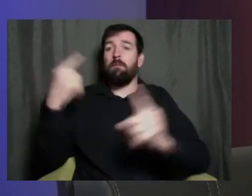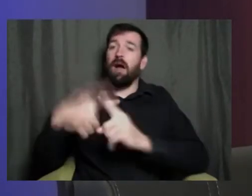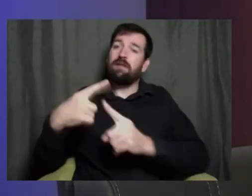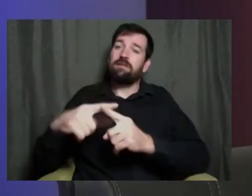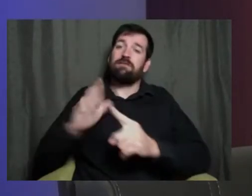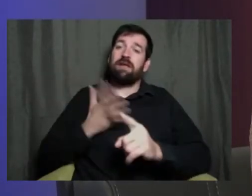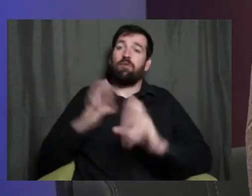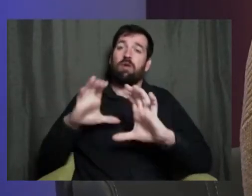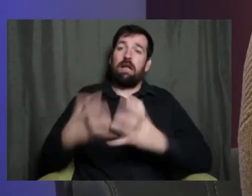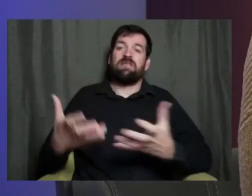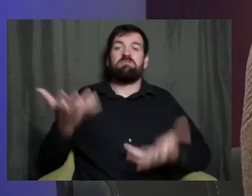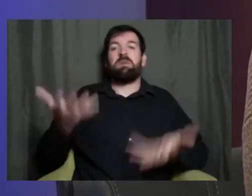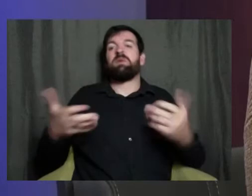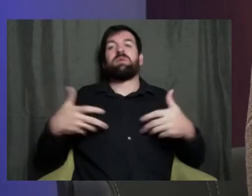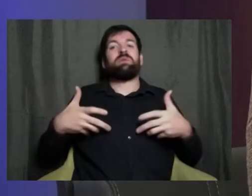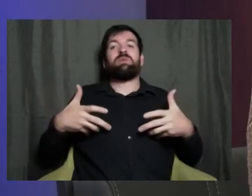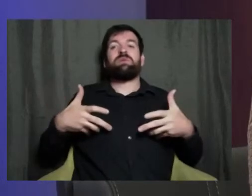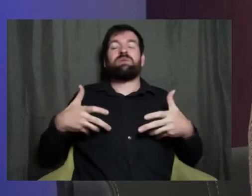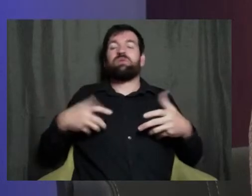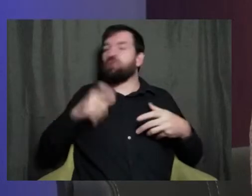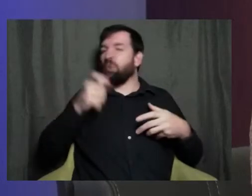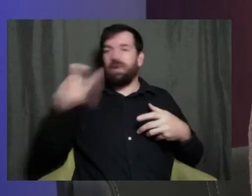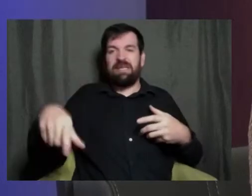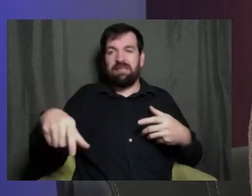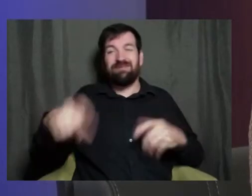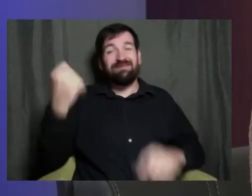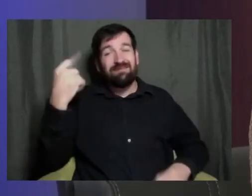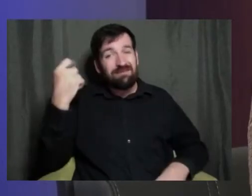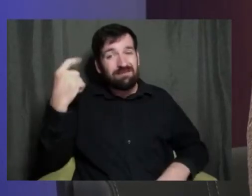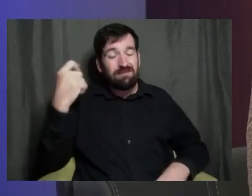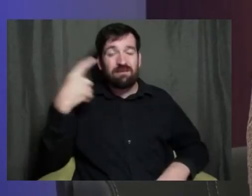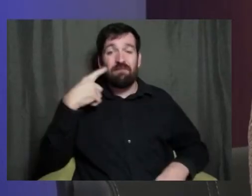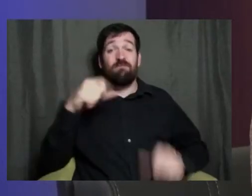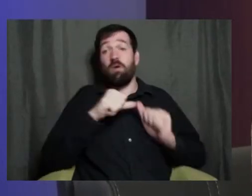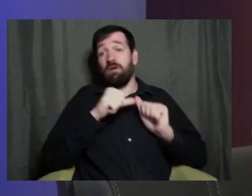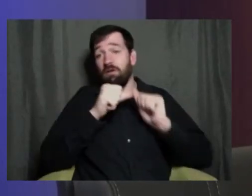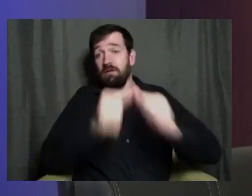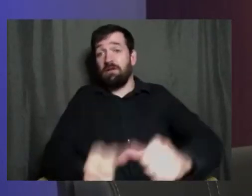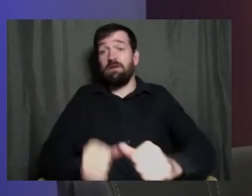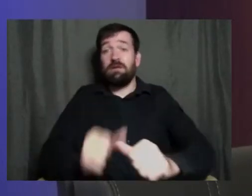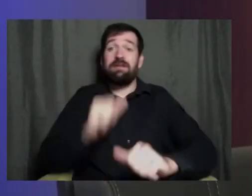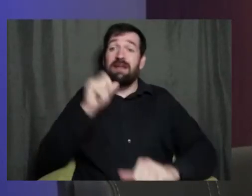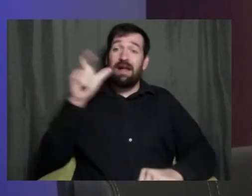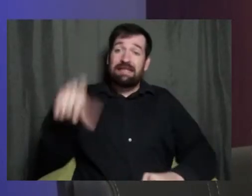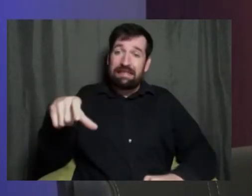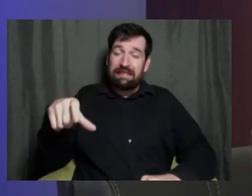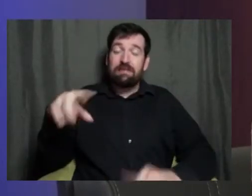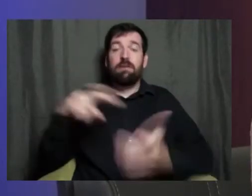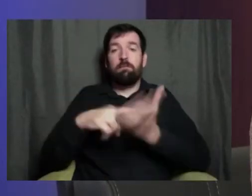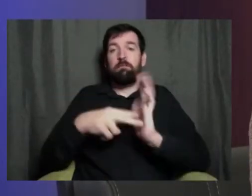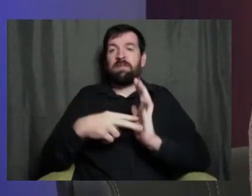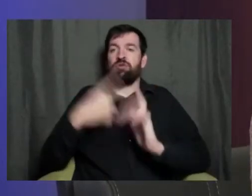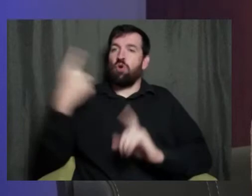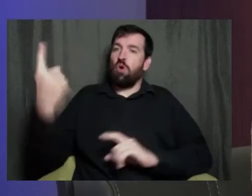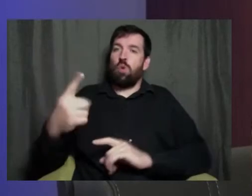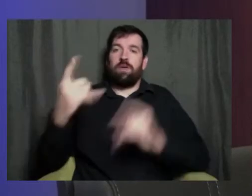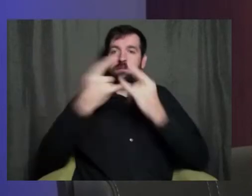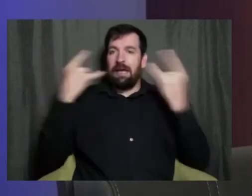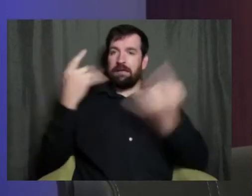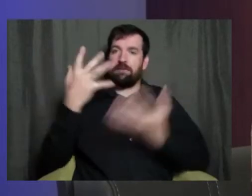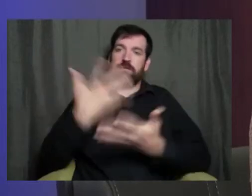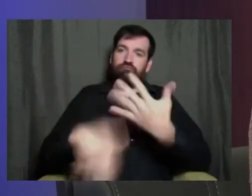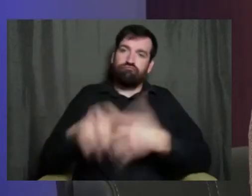need it. The problem with that is that to maintain that not needing it means our kids will always be in masks and socially distanced